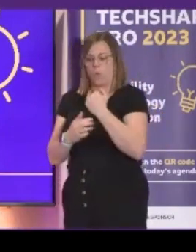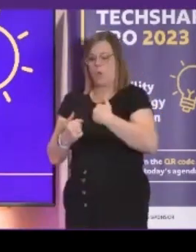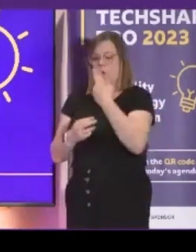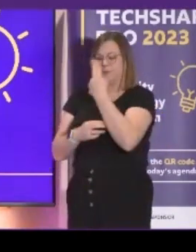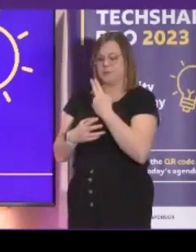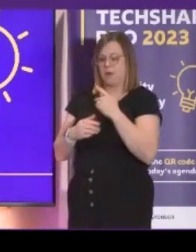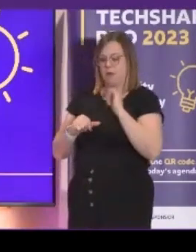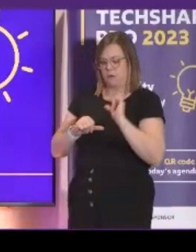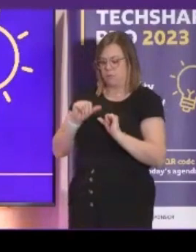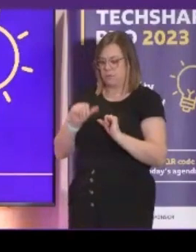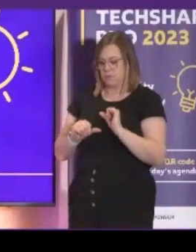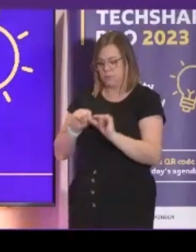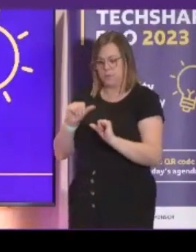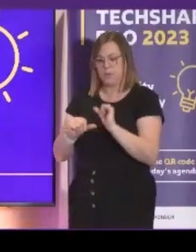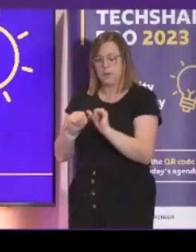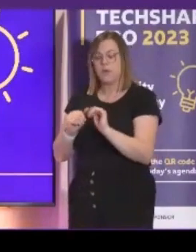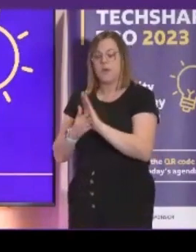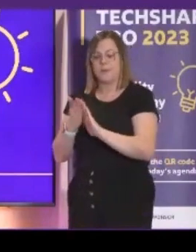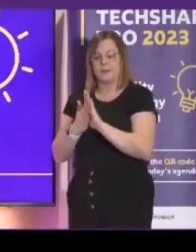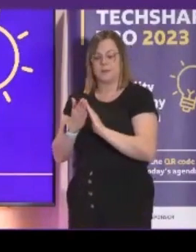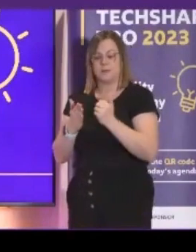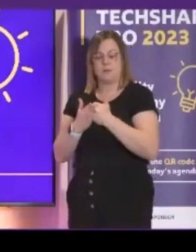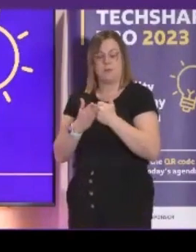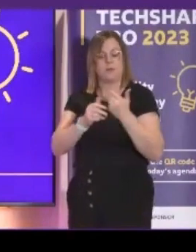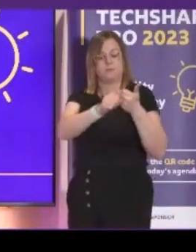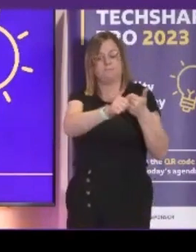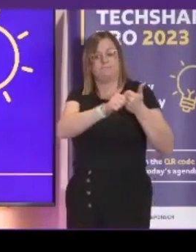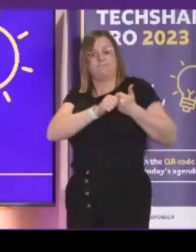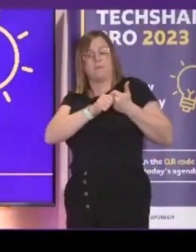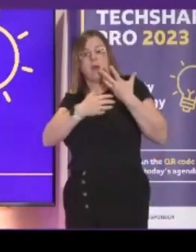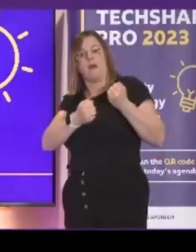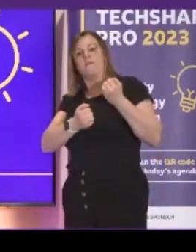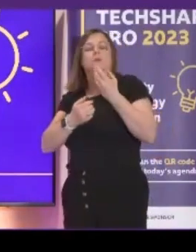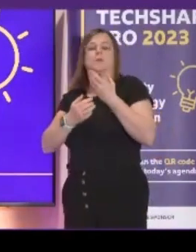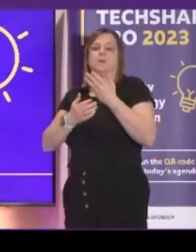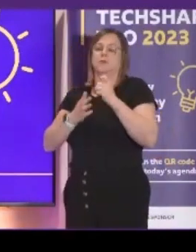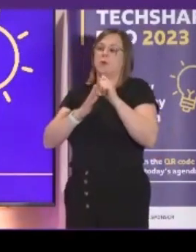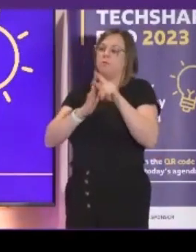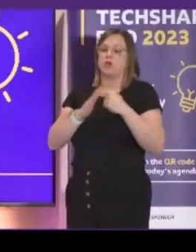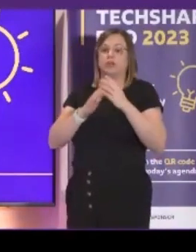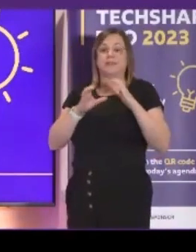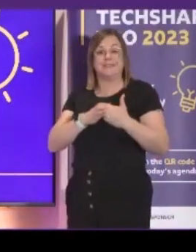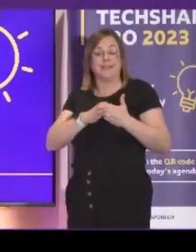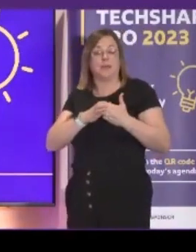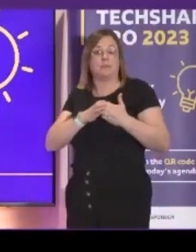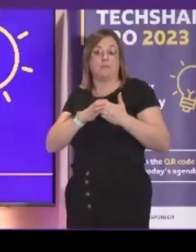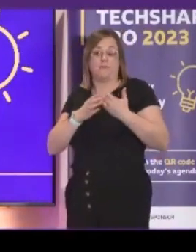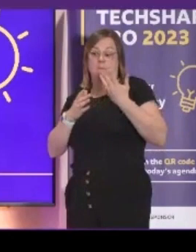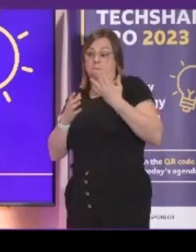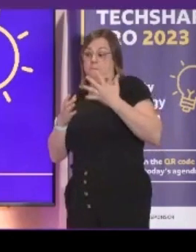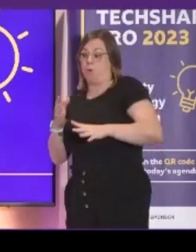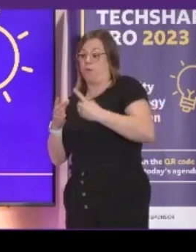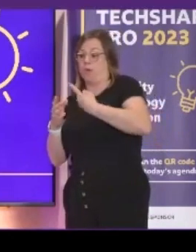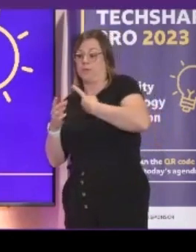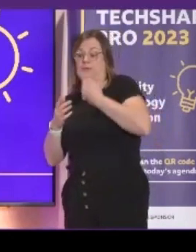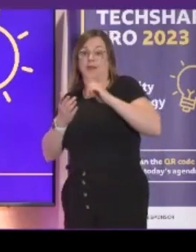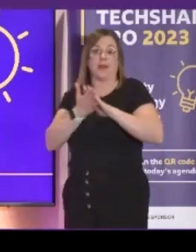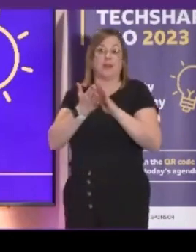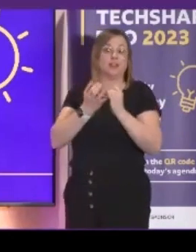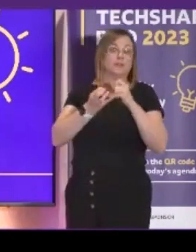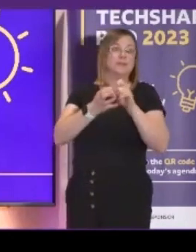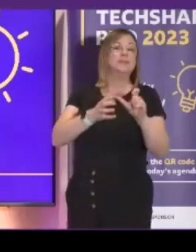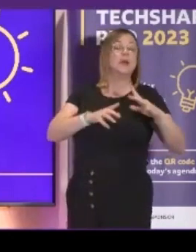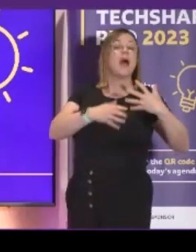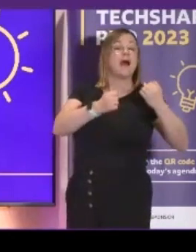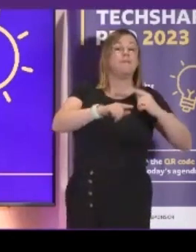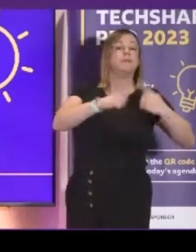processes, there's always somebody there. So the makeup of the project team from both sides has different